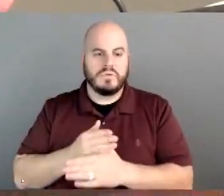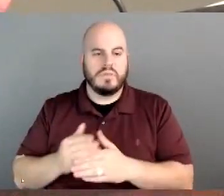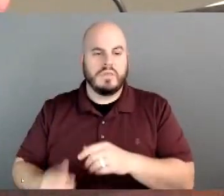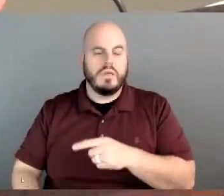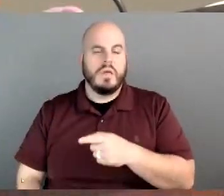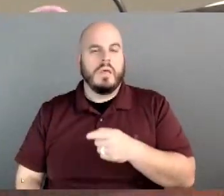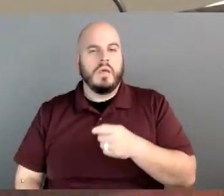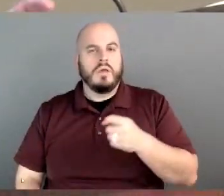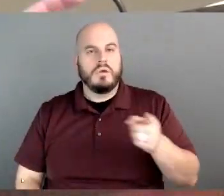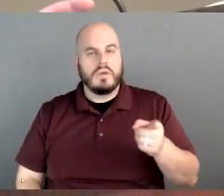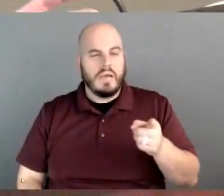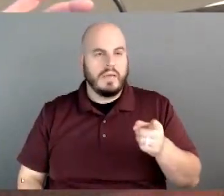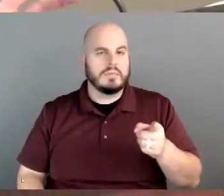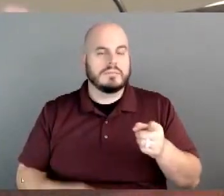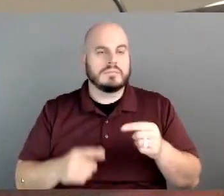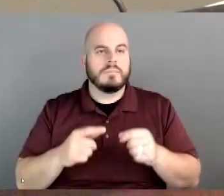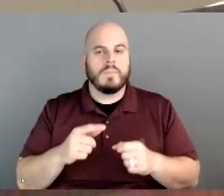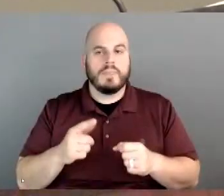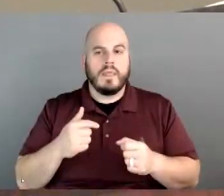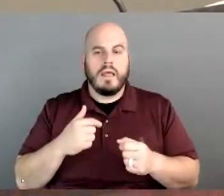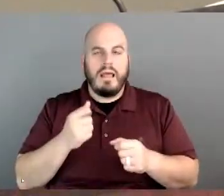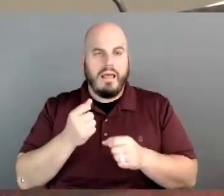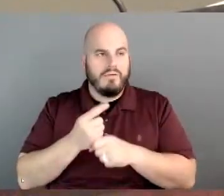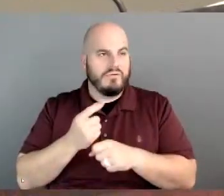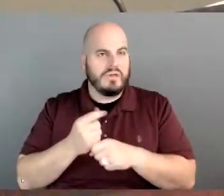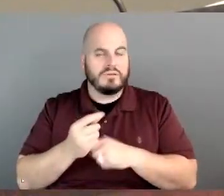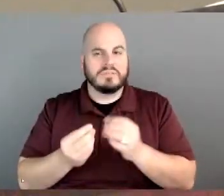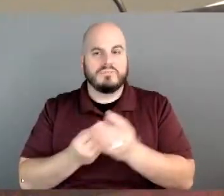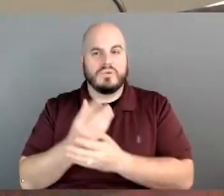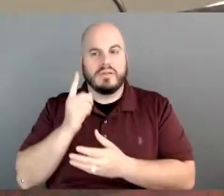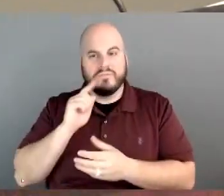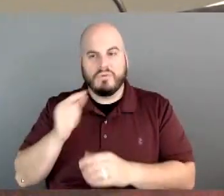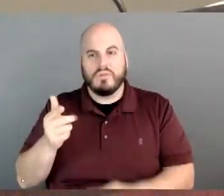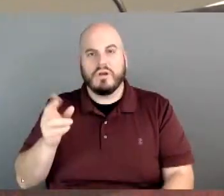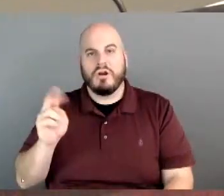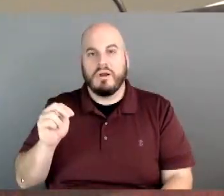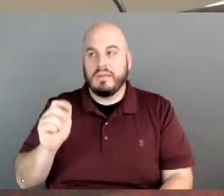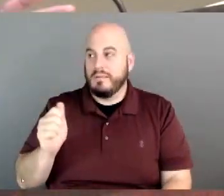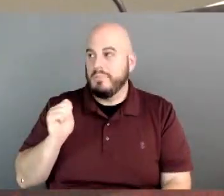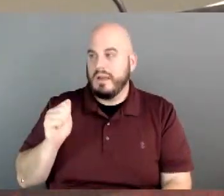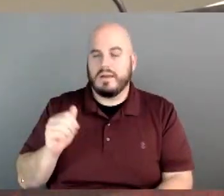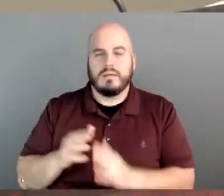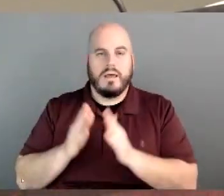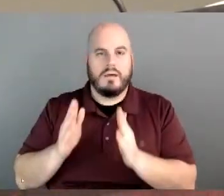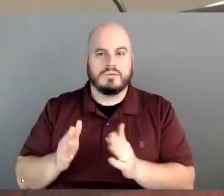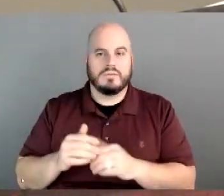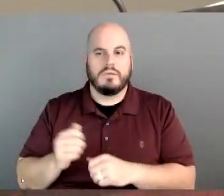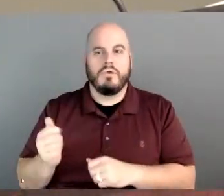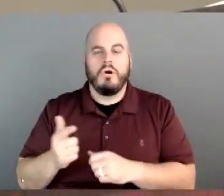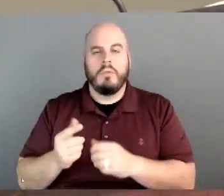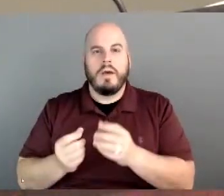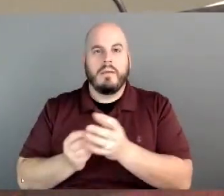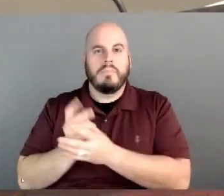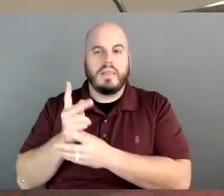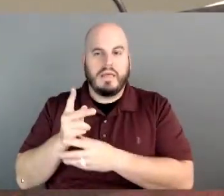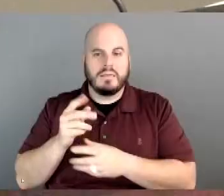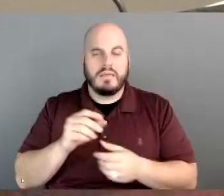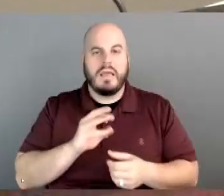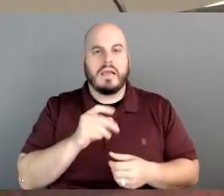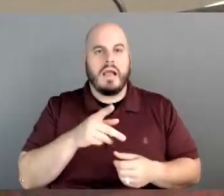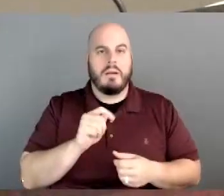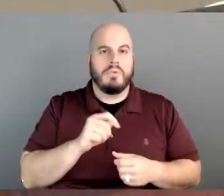of my, every spring for the garden in the back of our house, I've had all of my plant and compost needs met and then some.